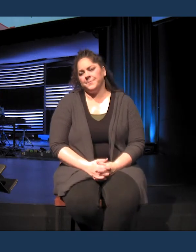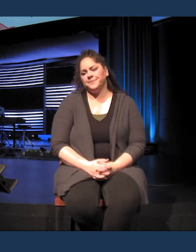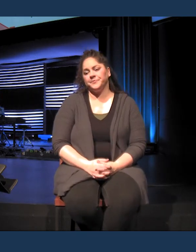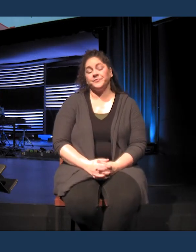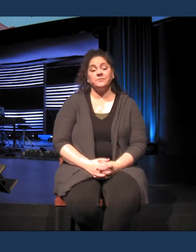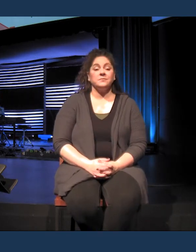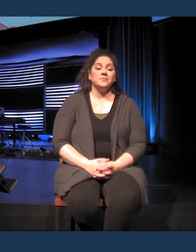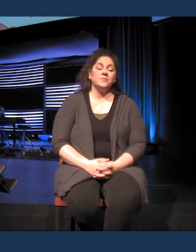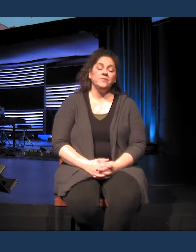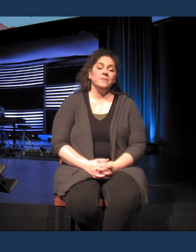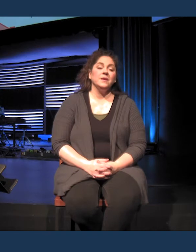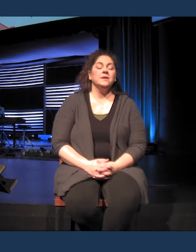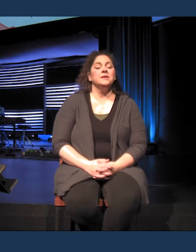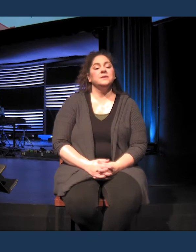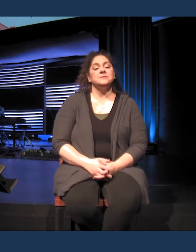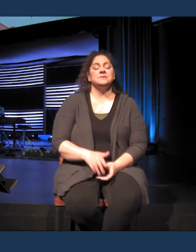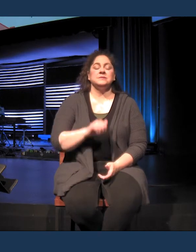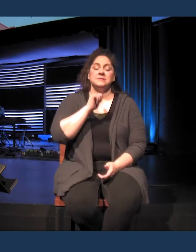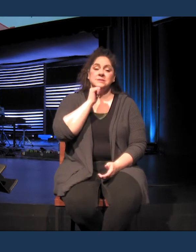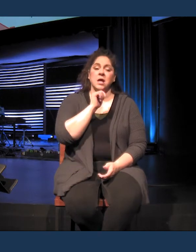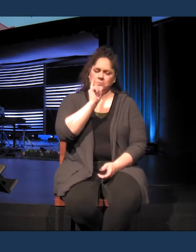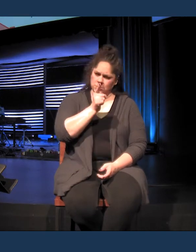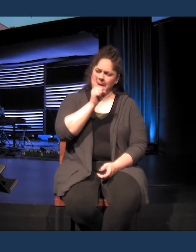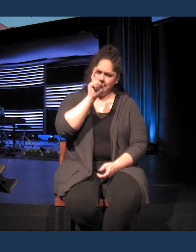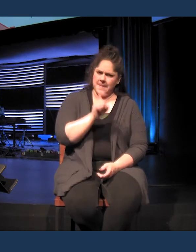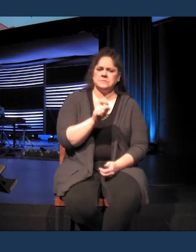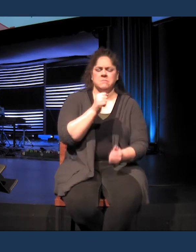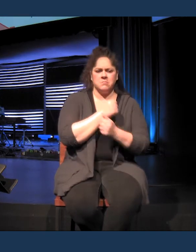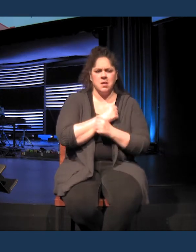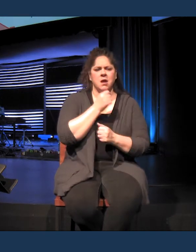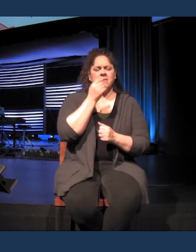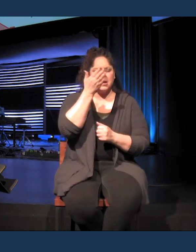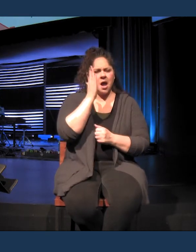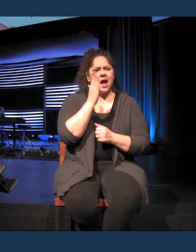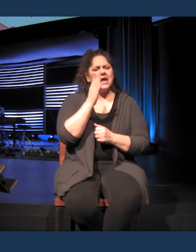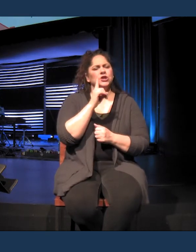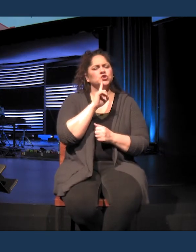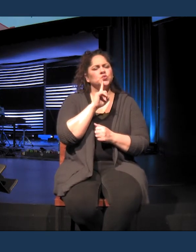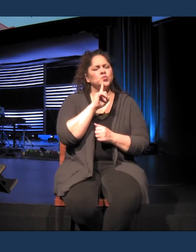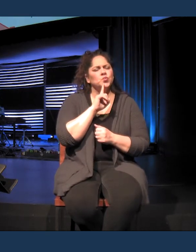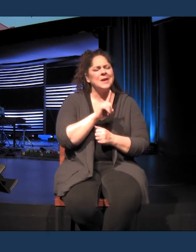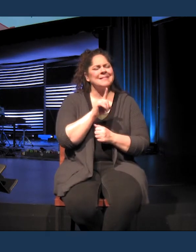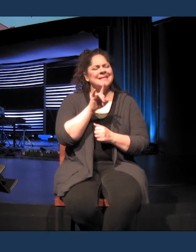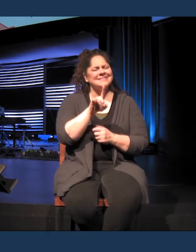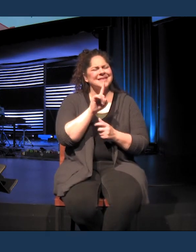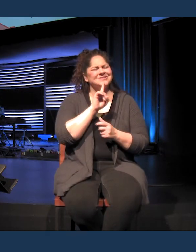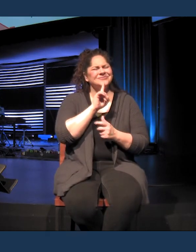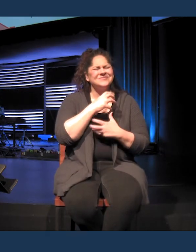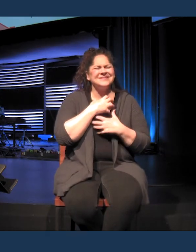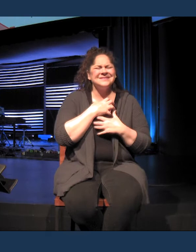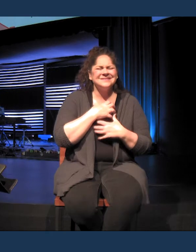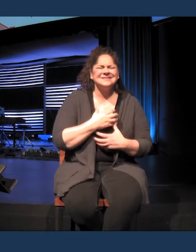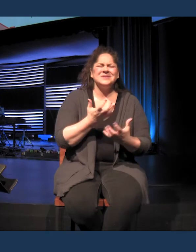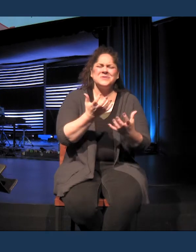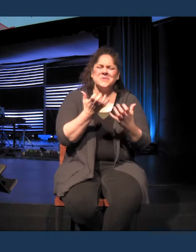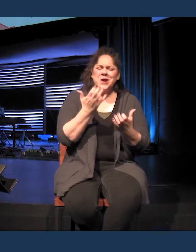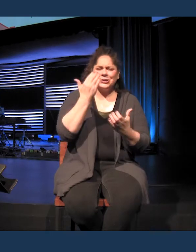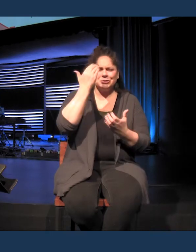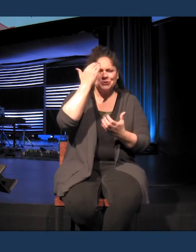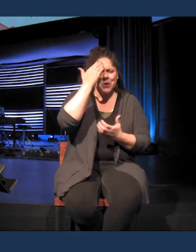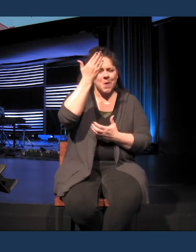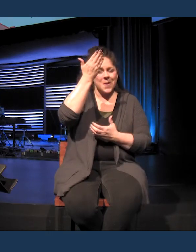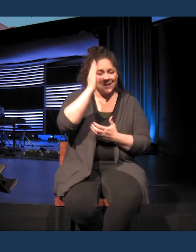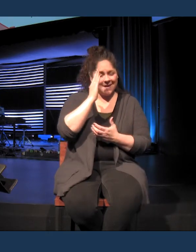It's not a thou shalt love God. It's this compelling desire to truly know God by knowing